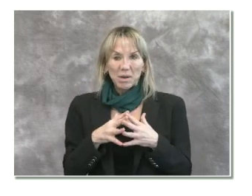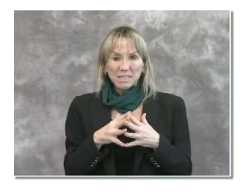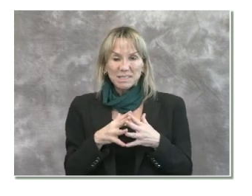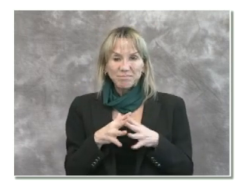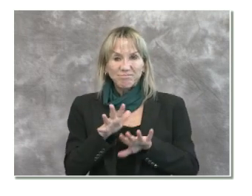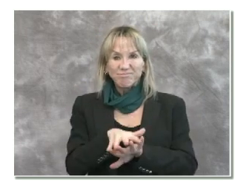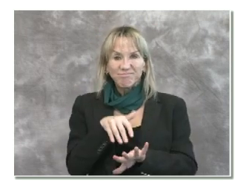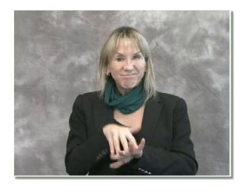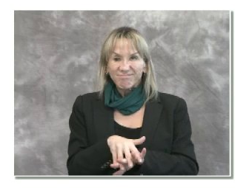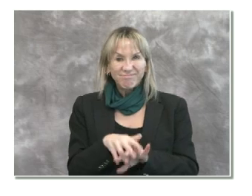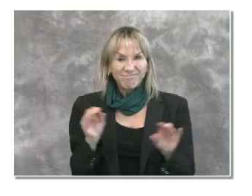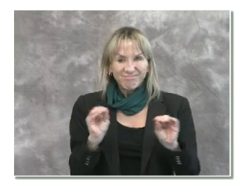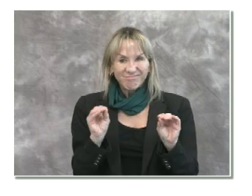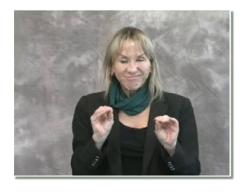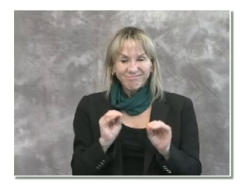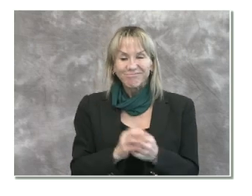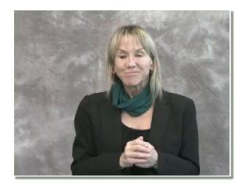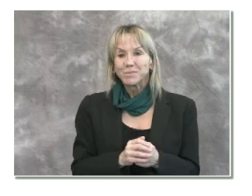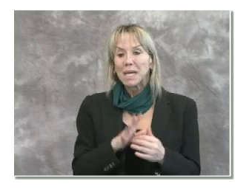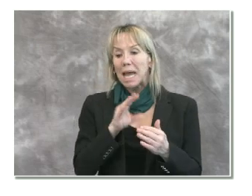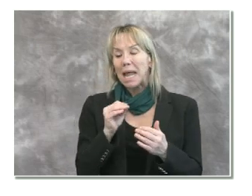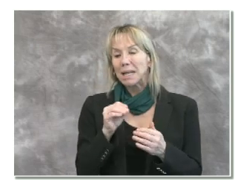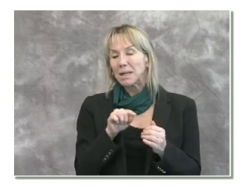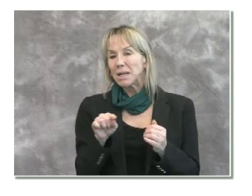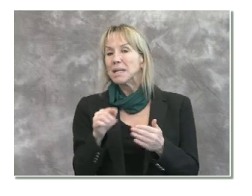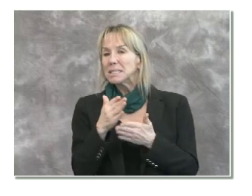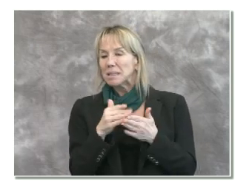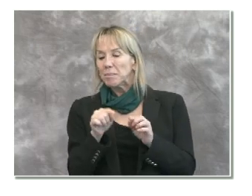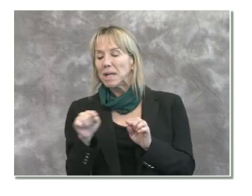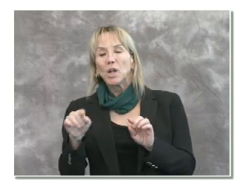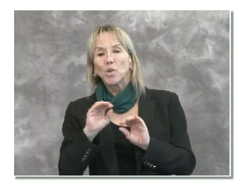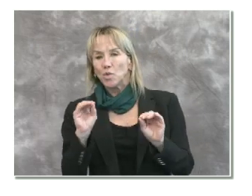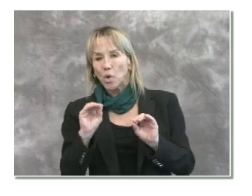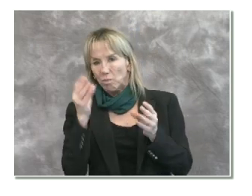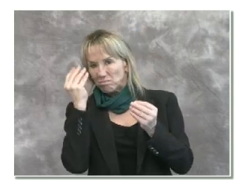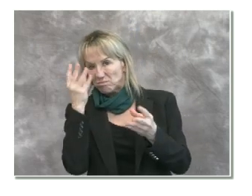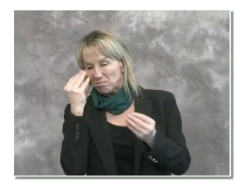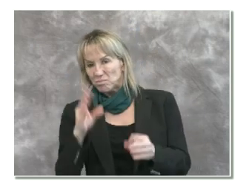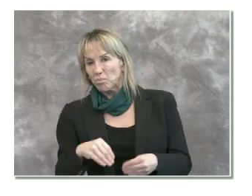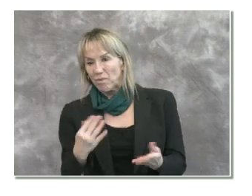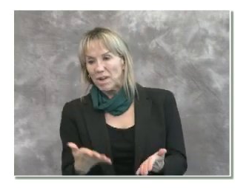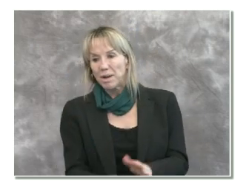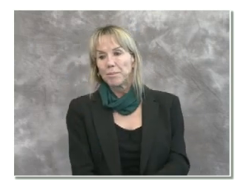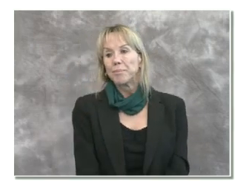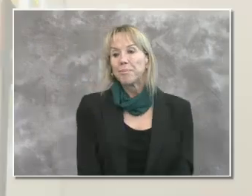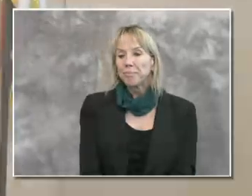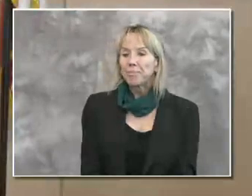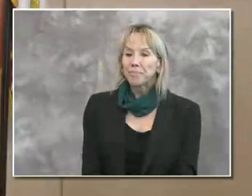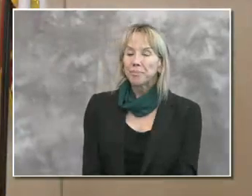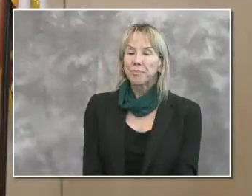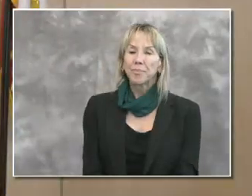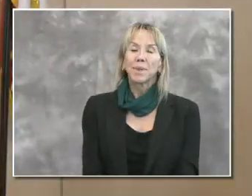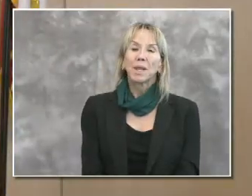the 63 had unknown race and ethnicity information provided. Our sincerest